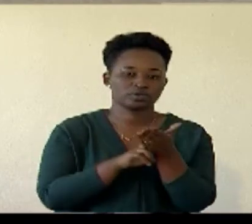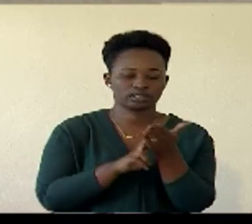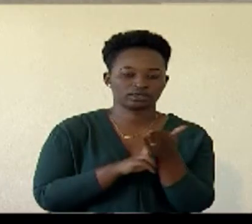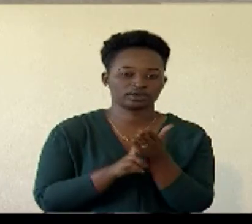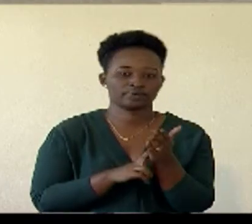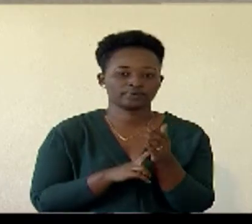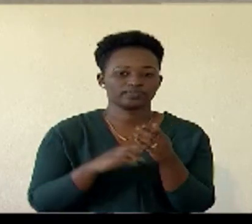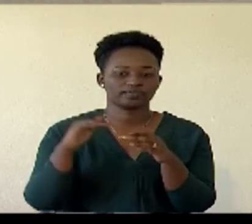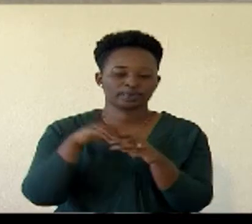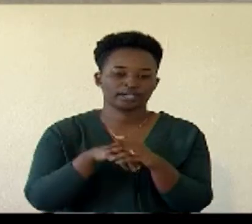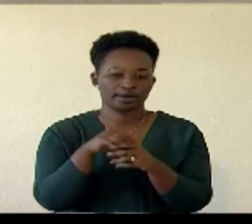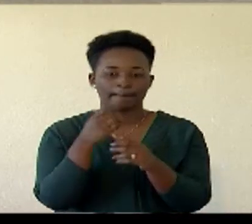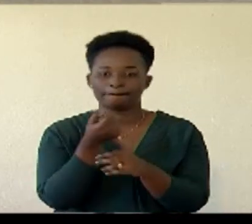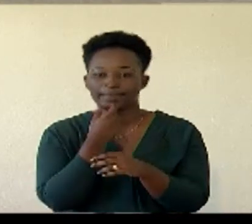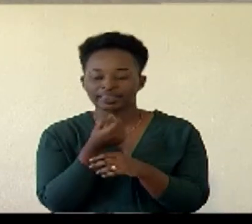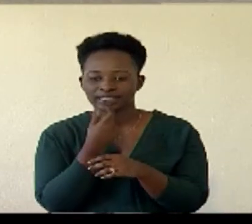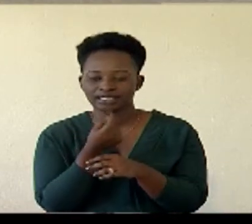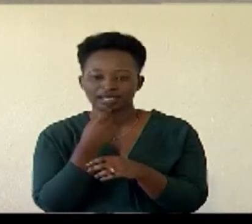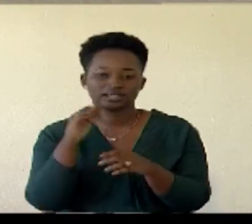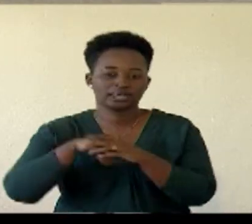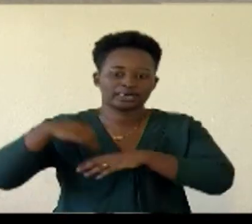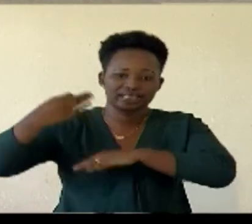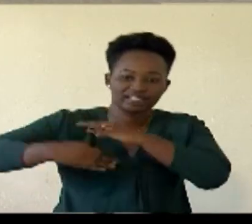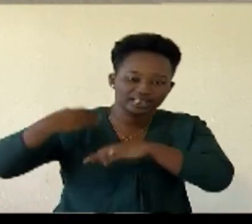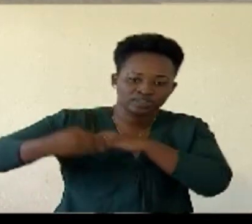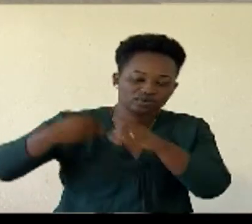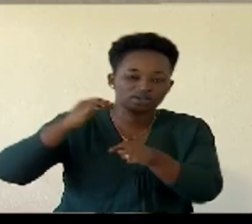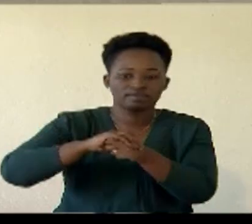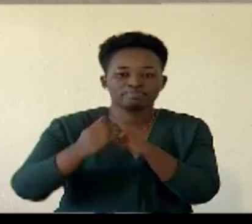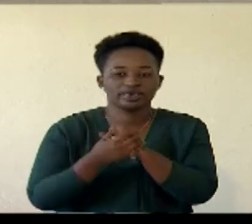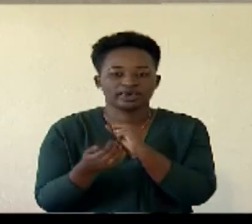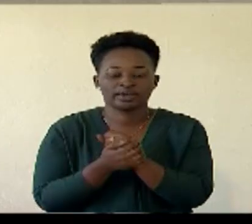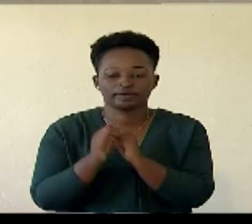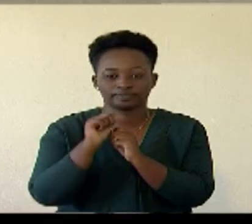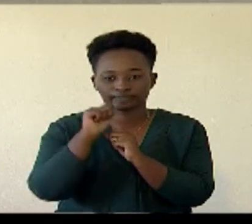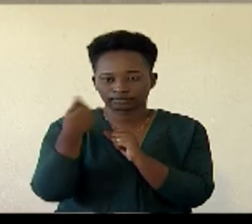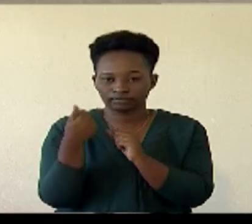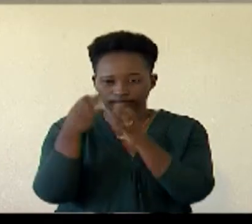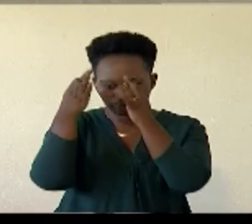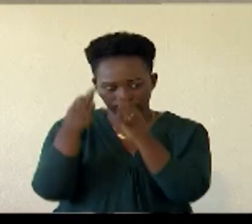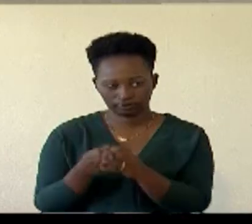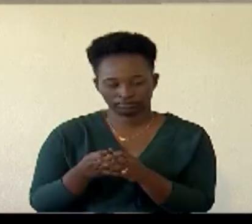in medicine, dye industry, making aniline brew, that is also